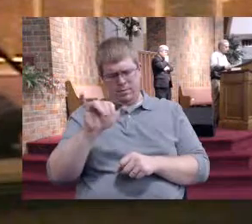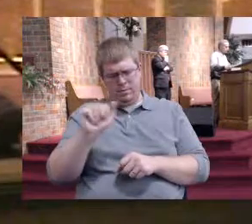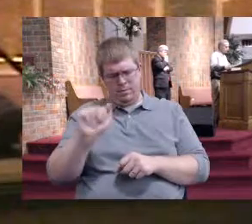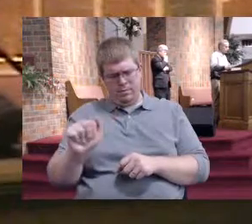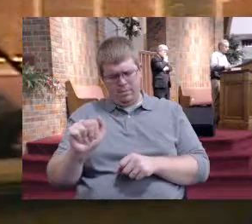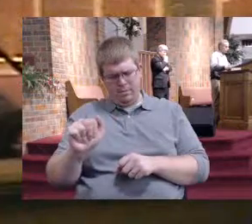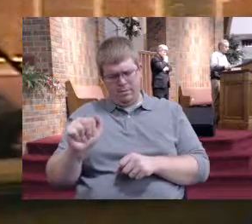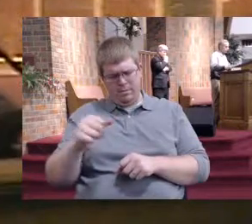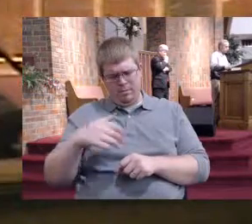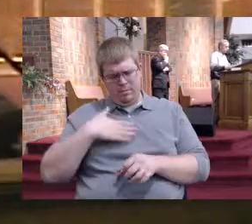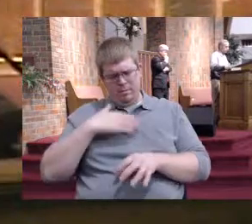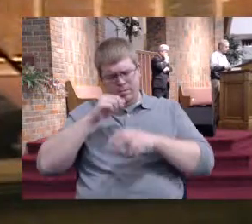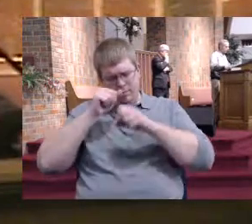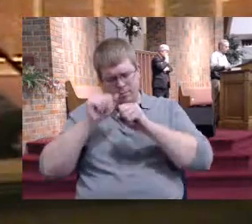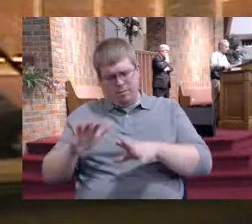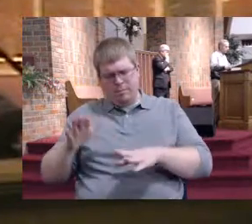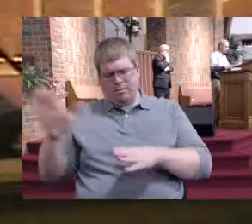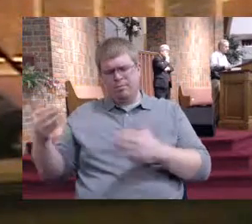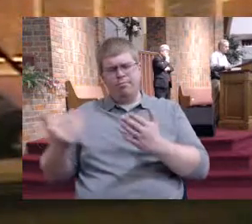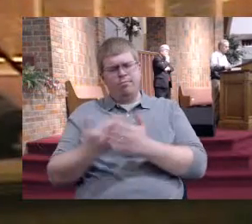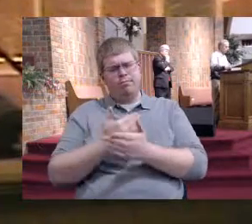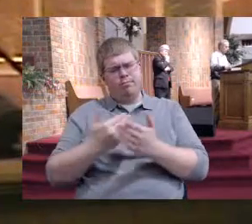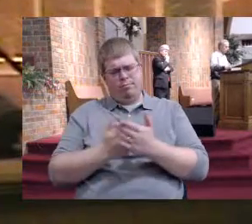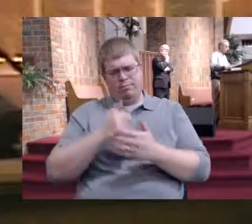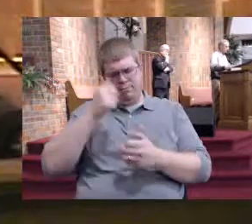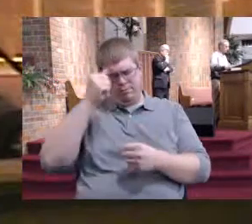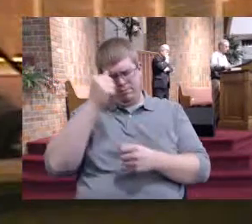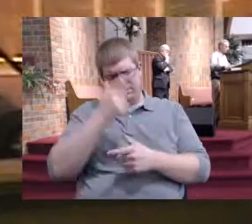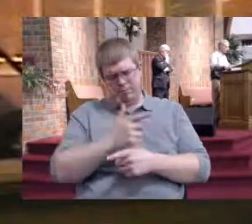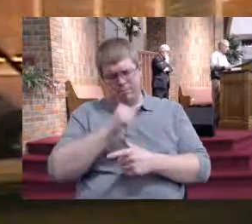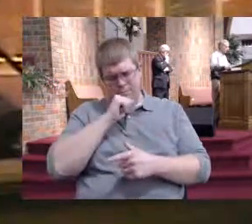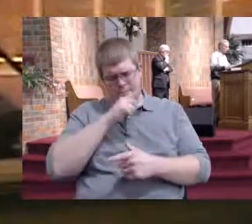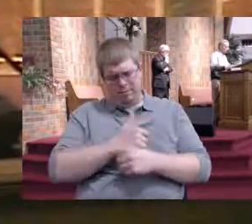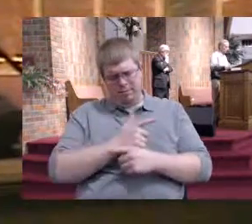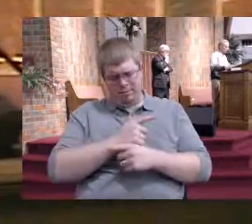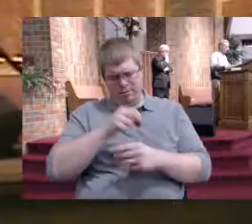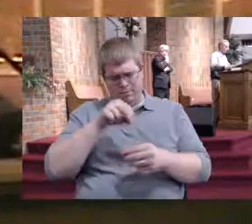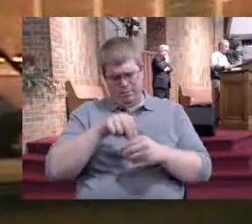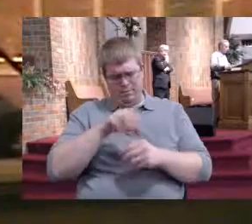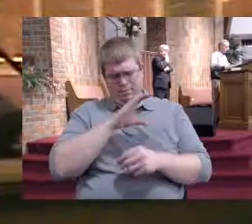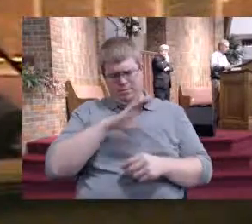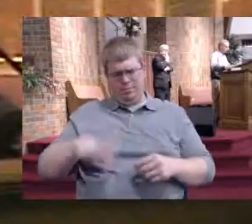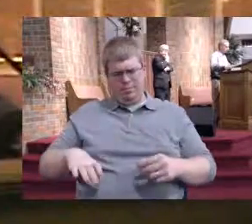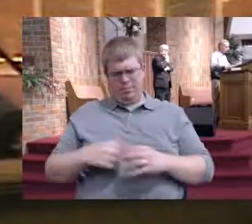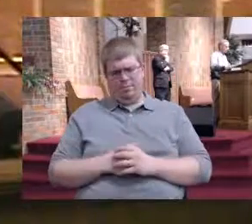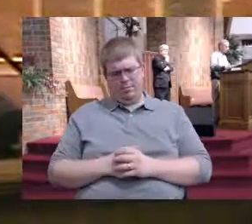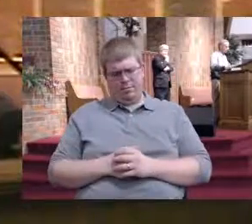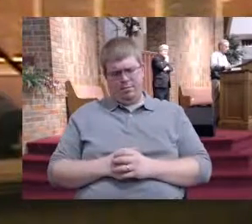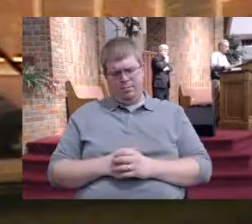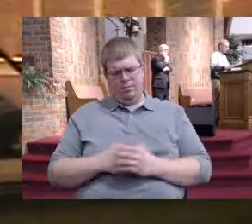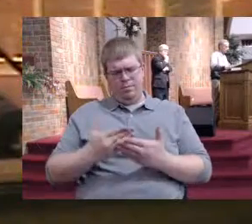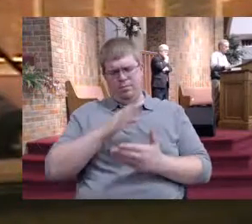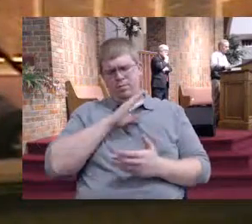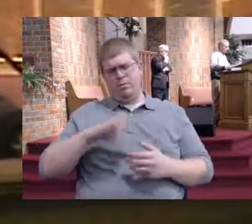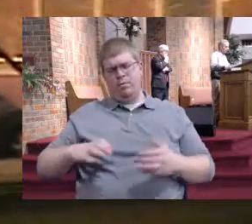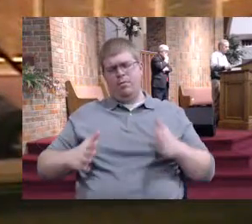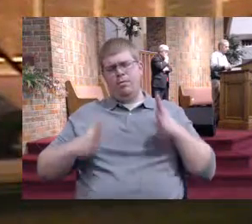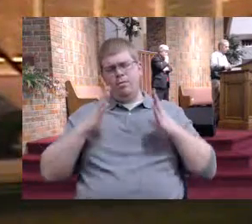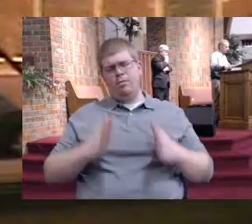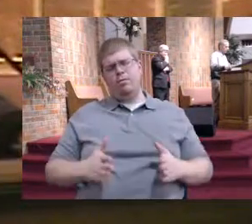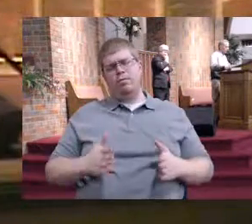Bless those new brothers and sisters in Christ. Help them to grow and